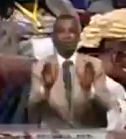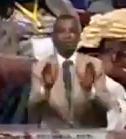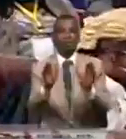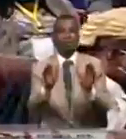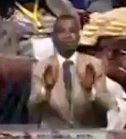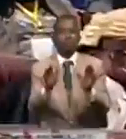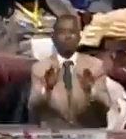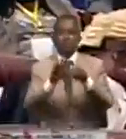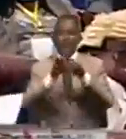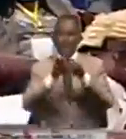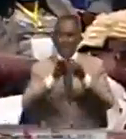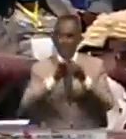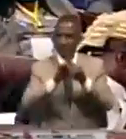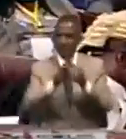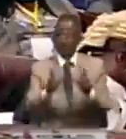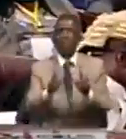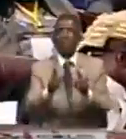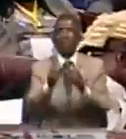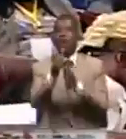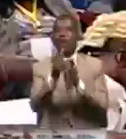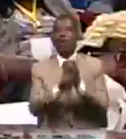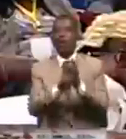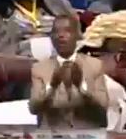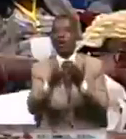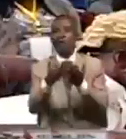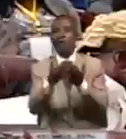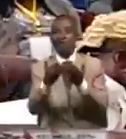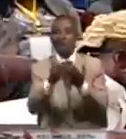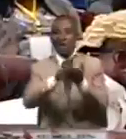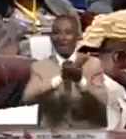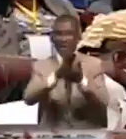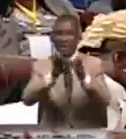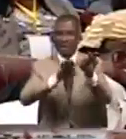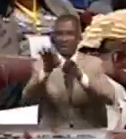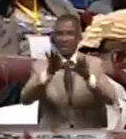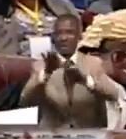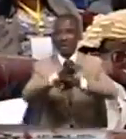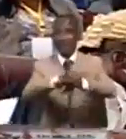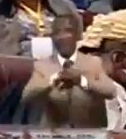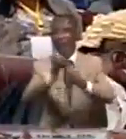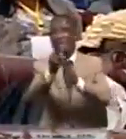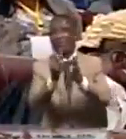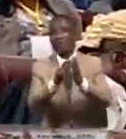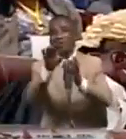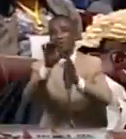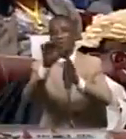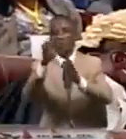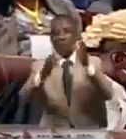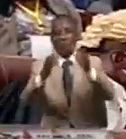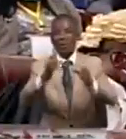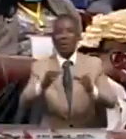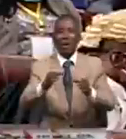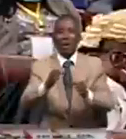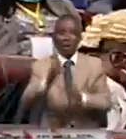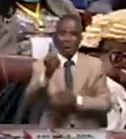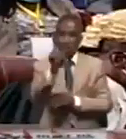judge. But the common law position that has been clearly stated in the English Court of Appeal is that where